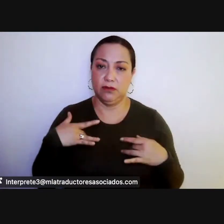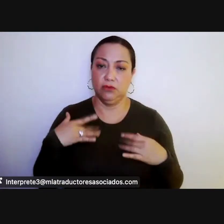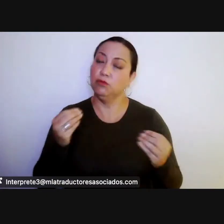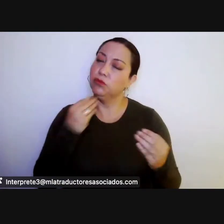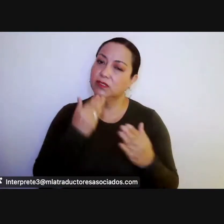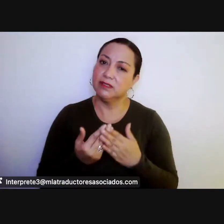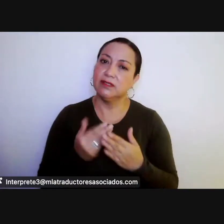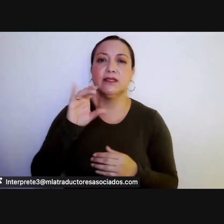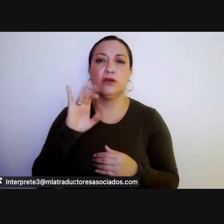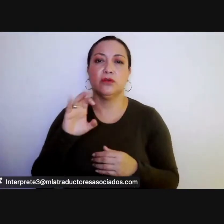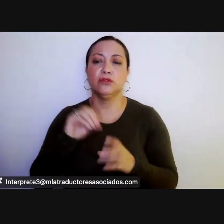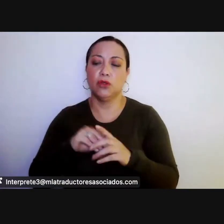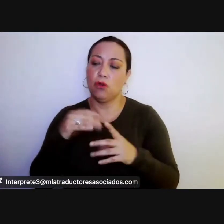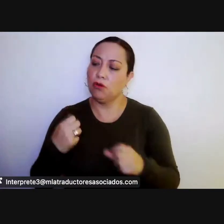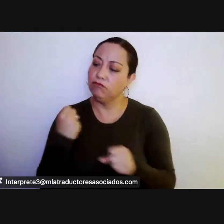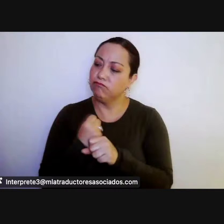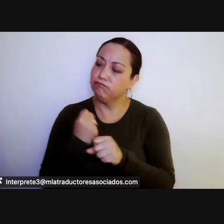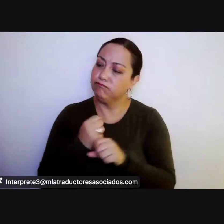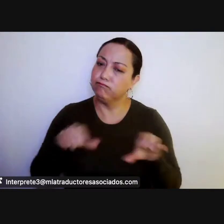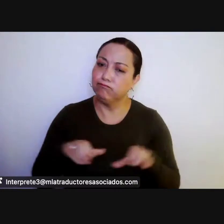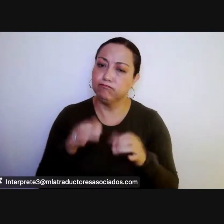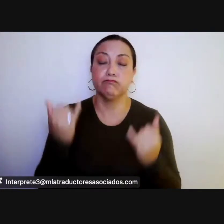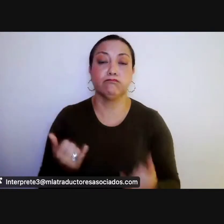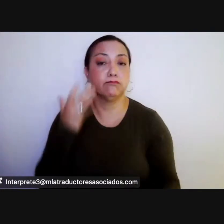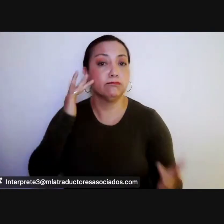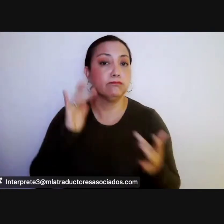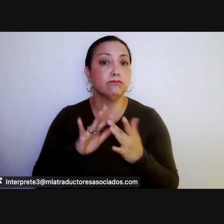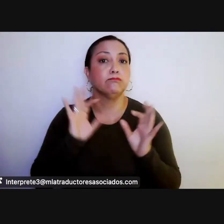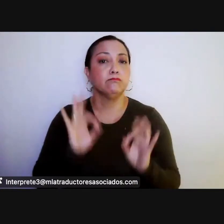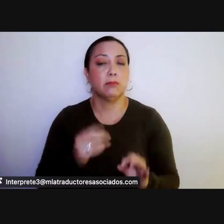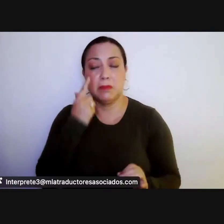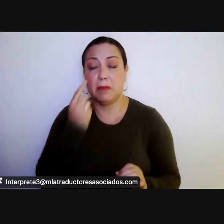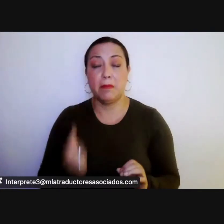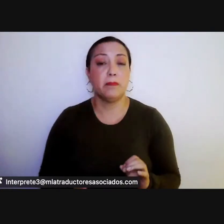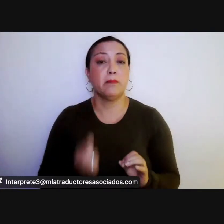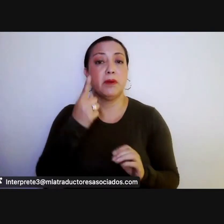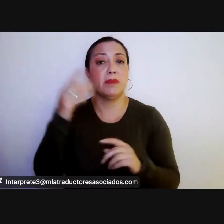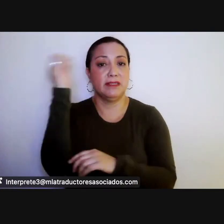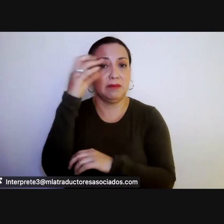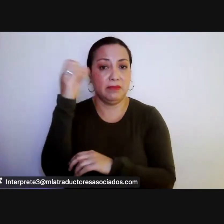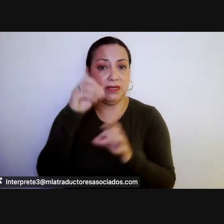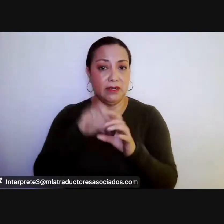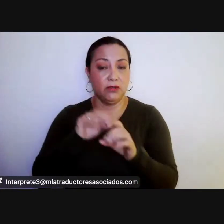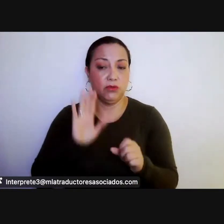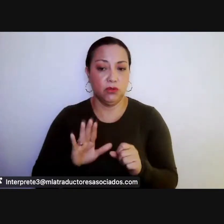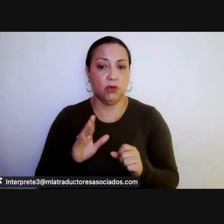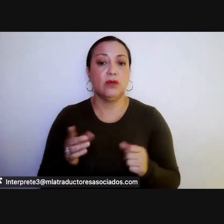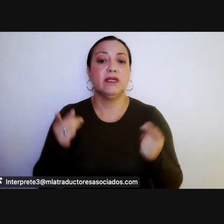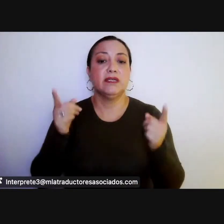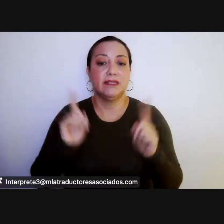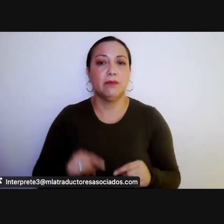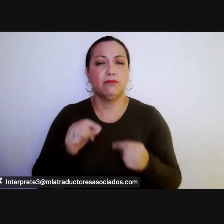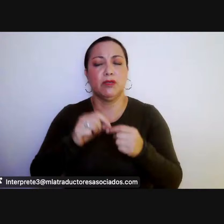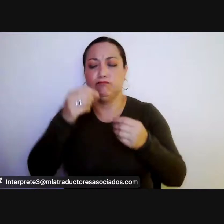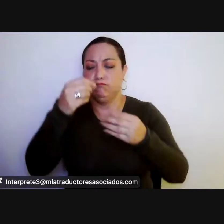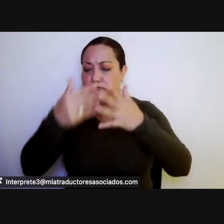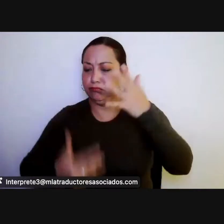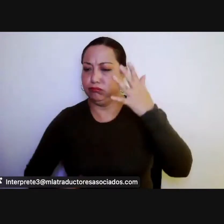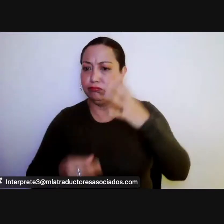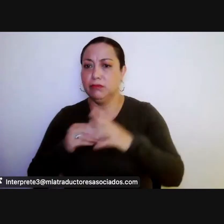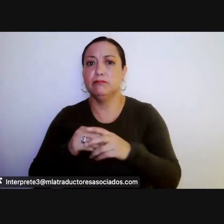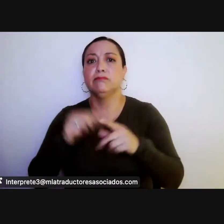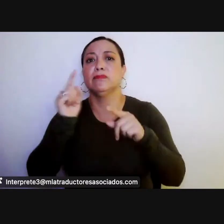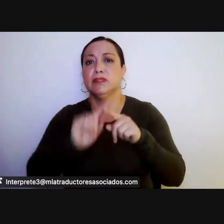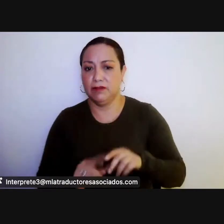thank Rocio very much for all this work that she has developed and toward the organization of